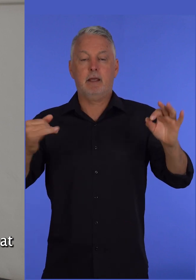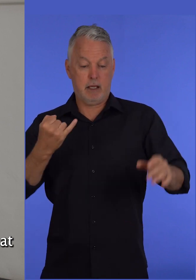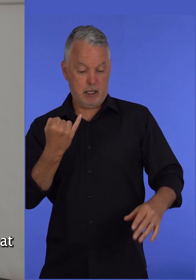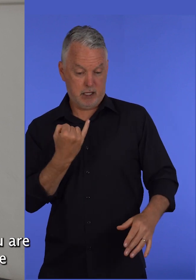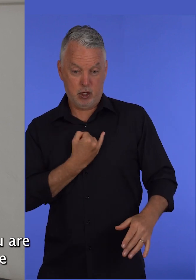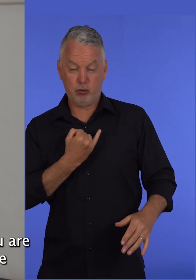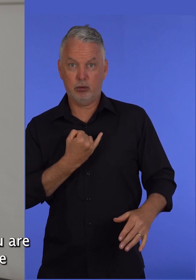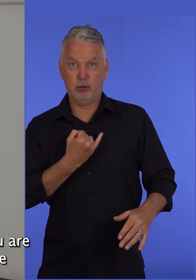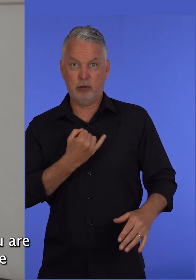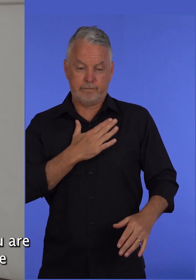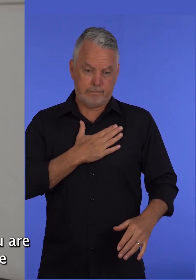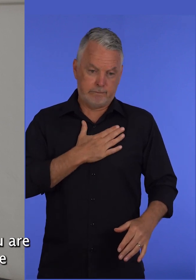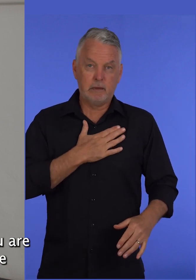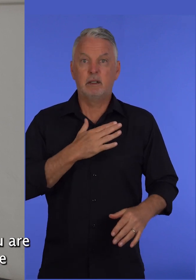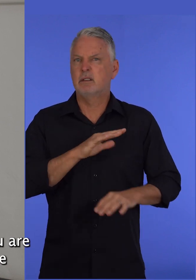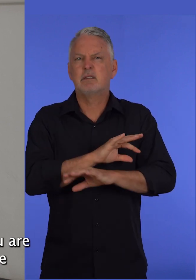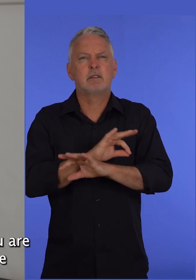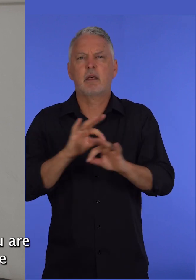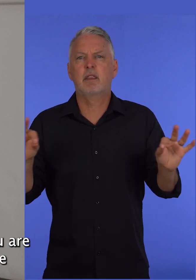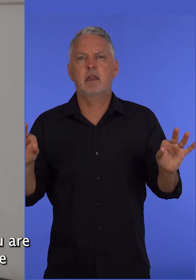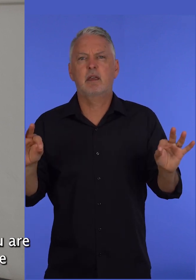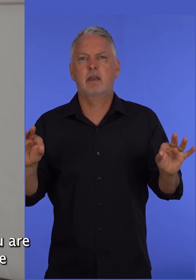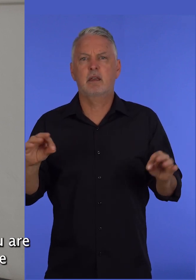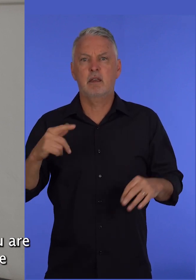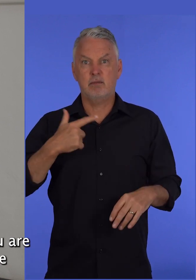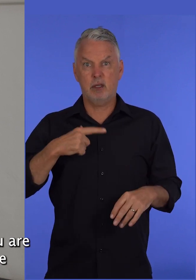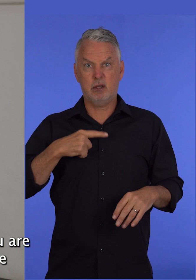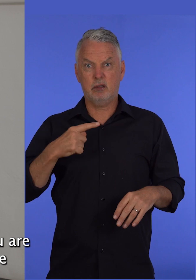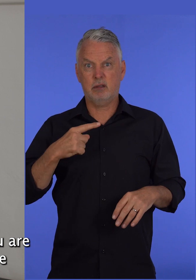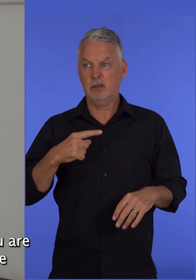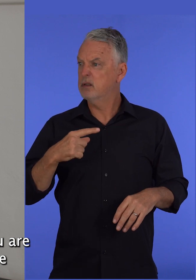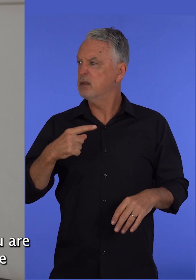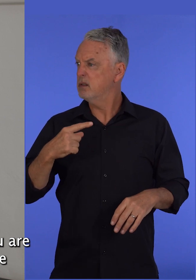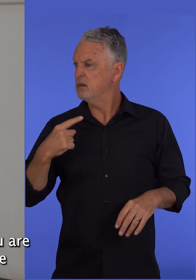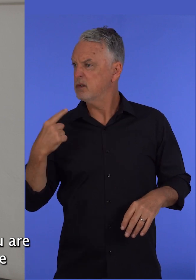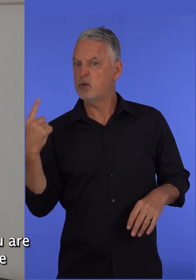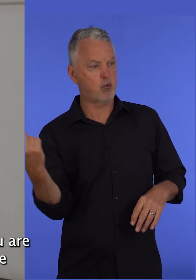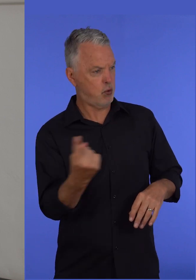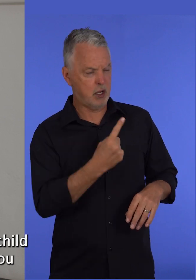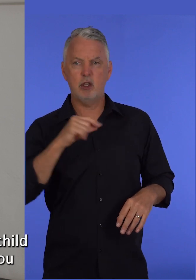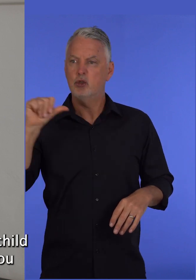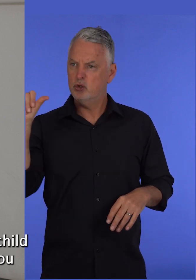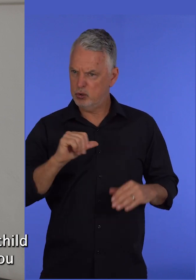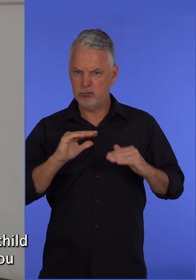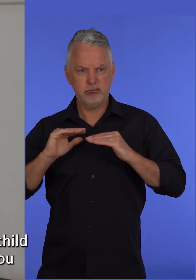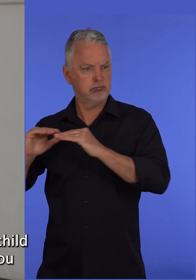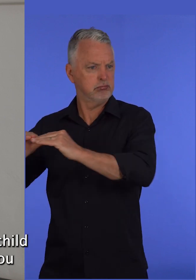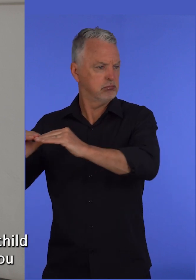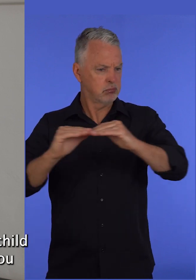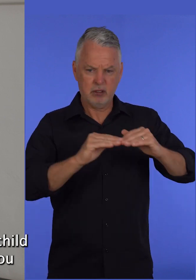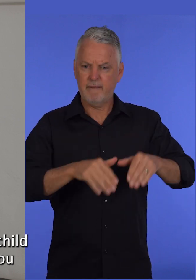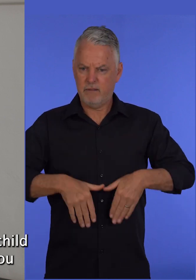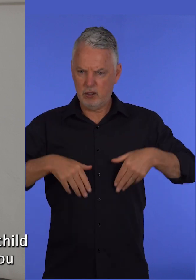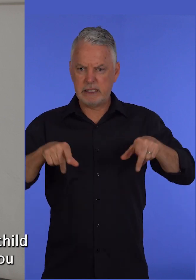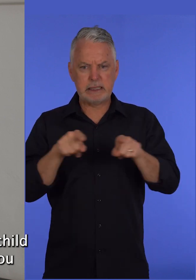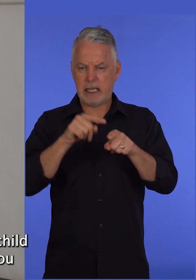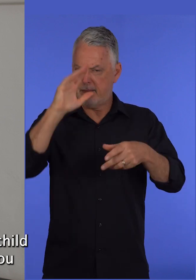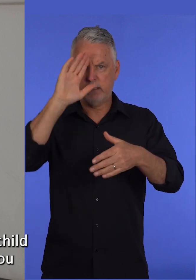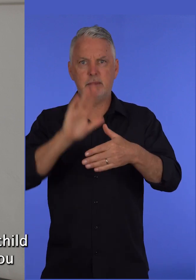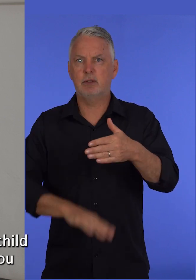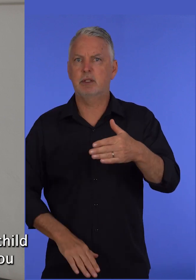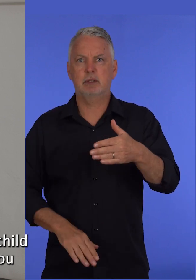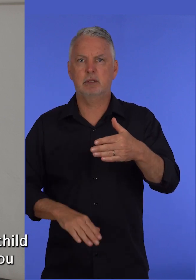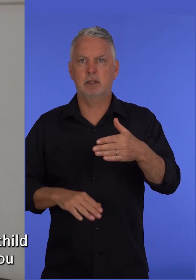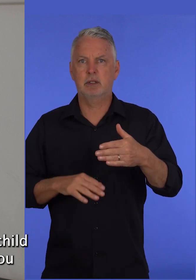should not feel as a parent guilty because you are giving the same experience as every other non-disabled child in this country